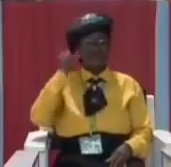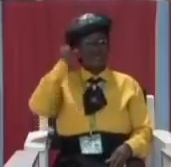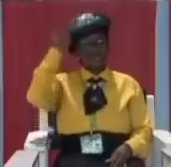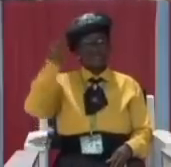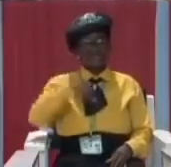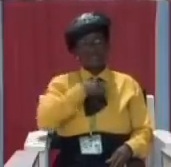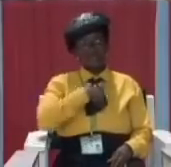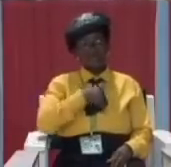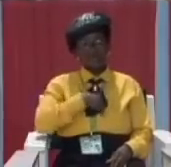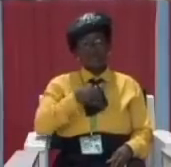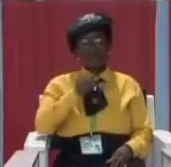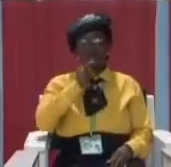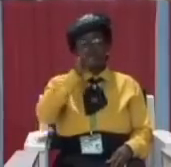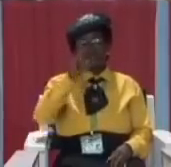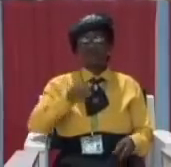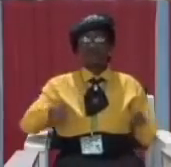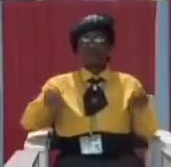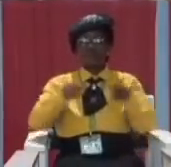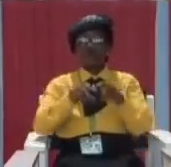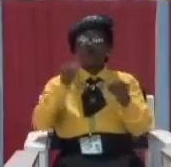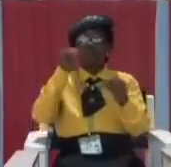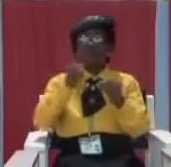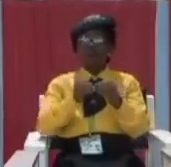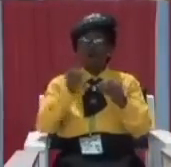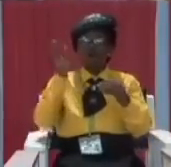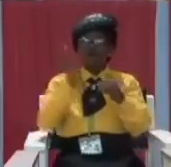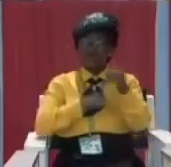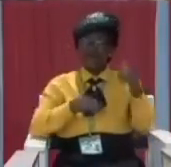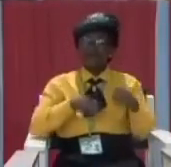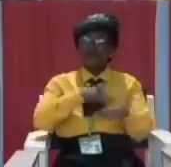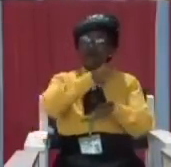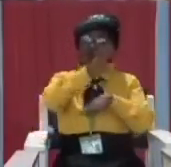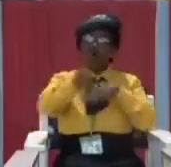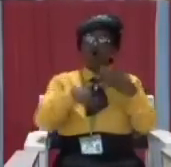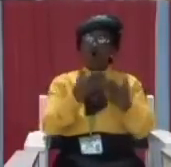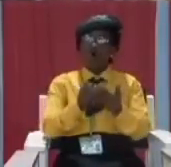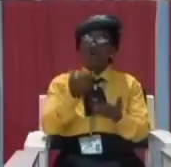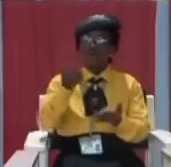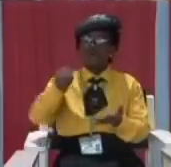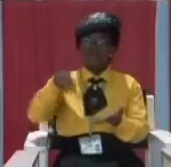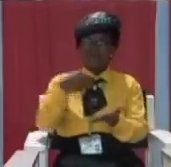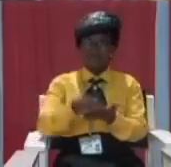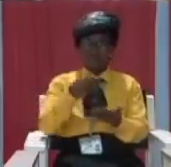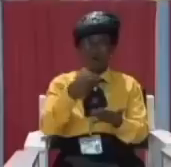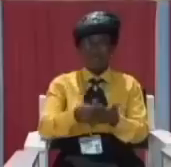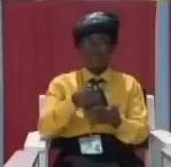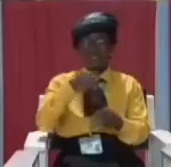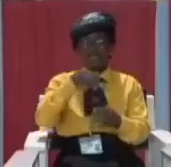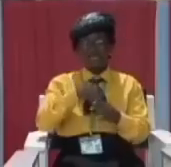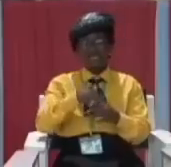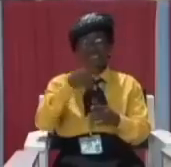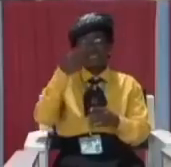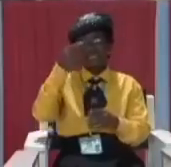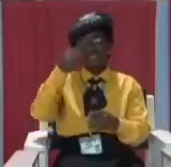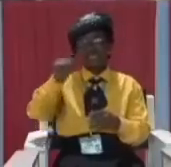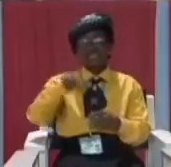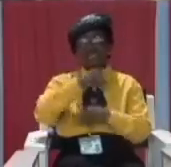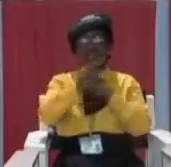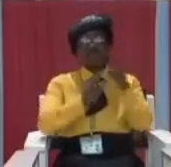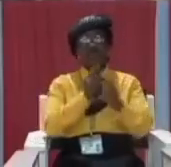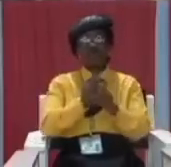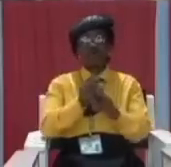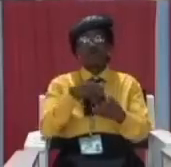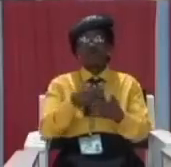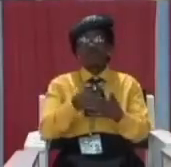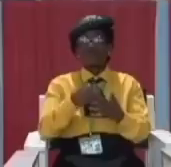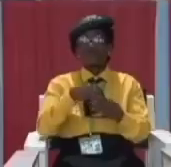worth more than all the money in the world. All the money in America, all